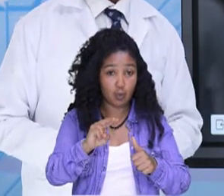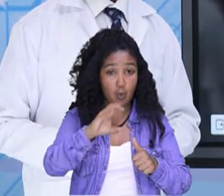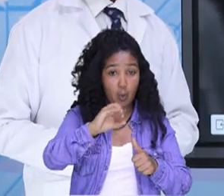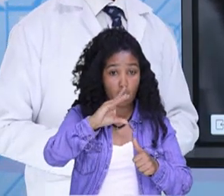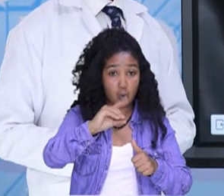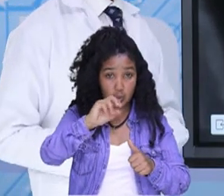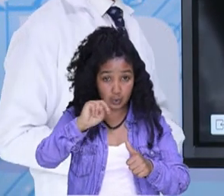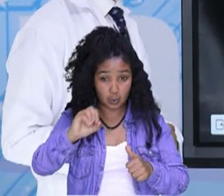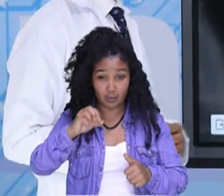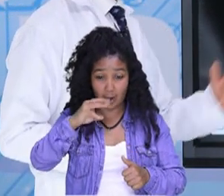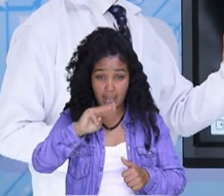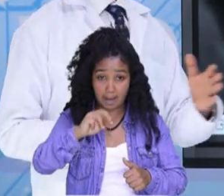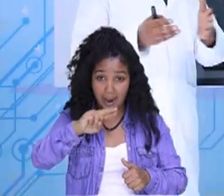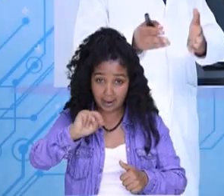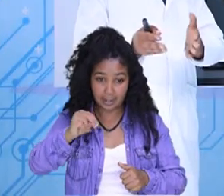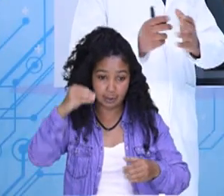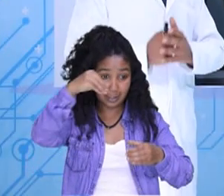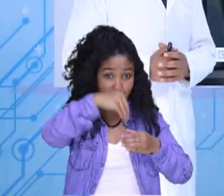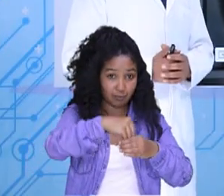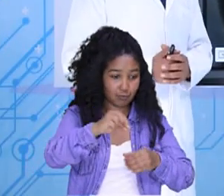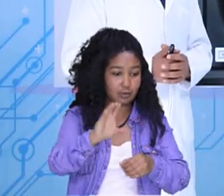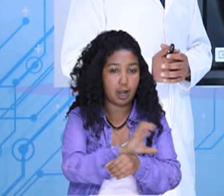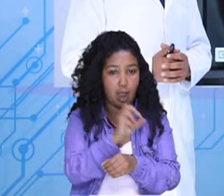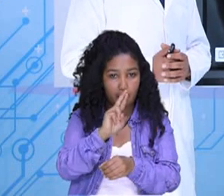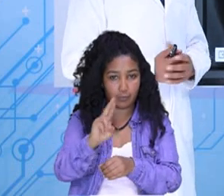codons of mRNA enters the ribosome.